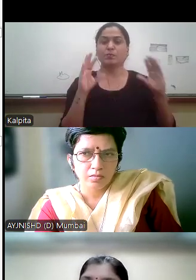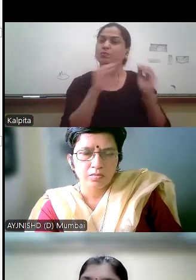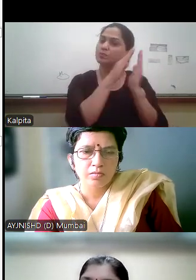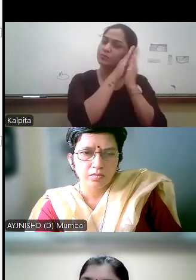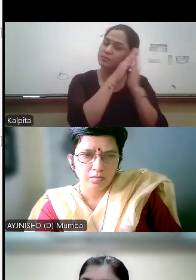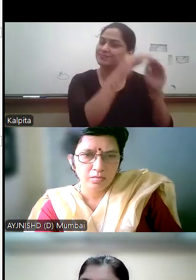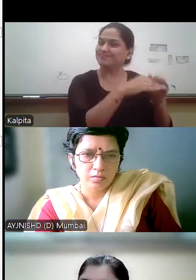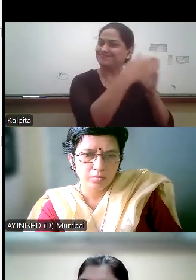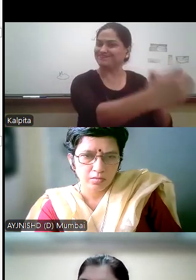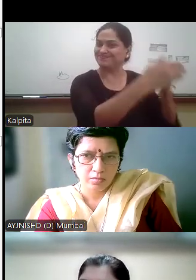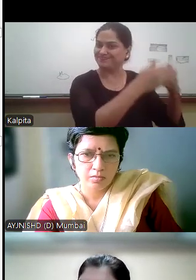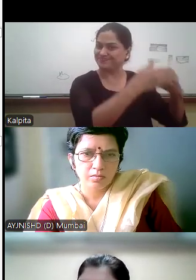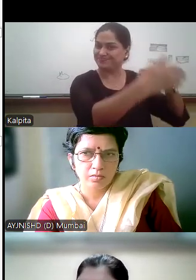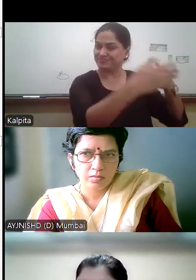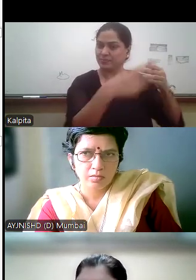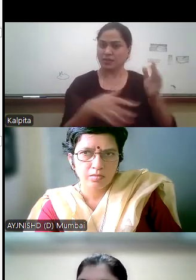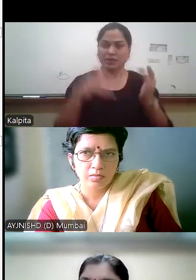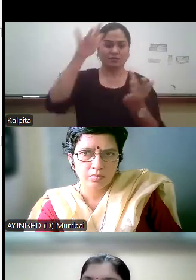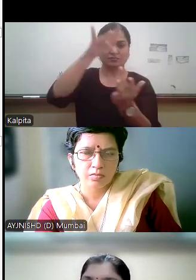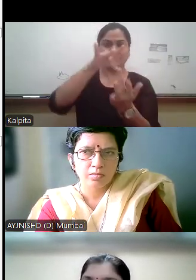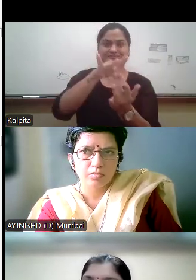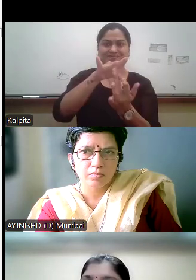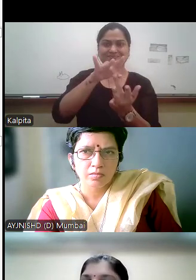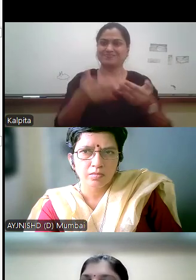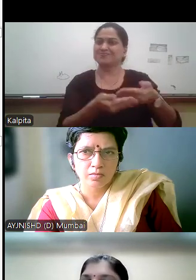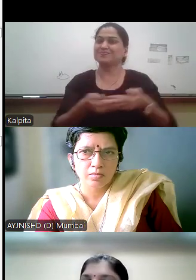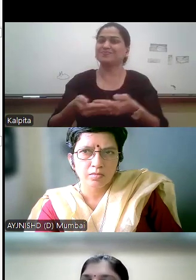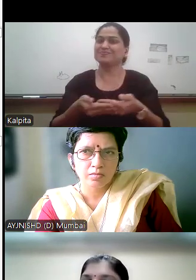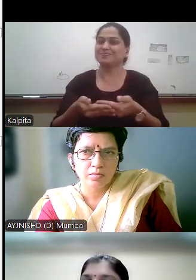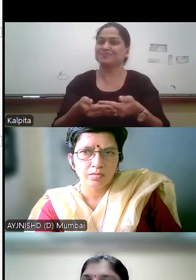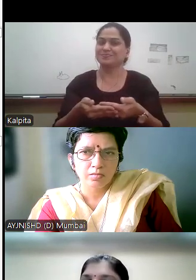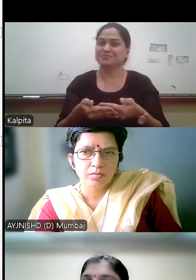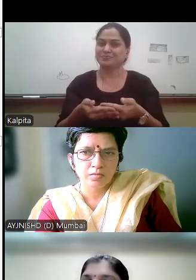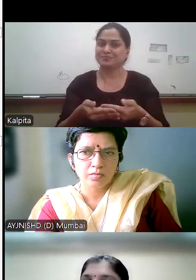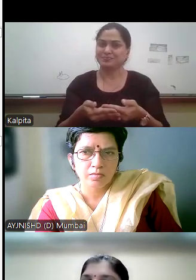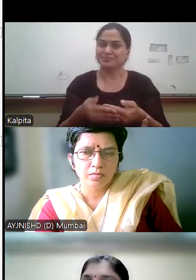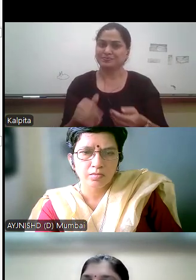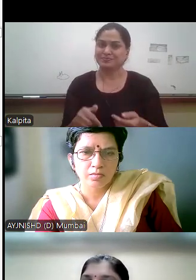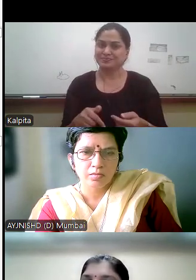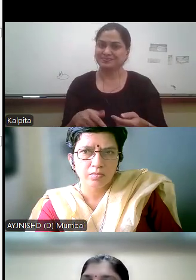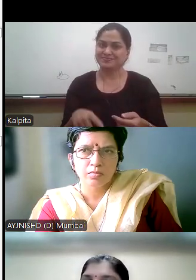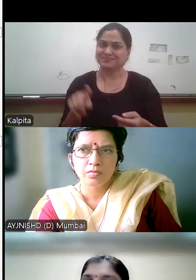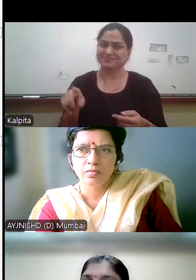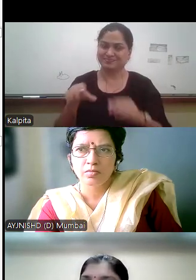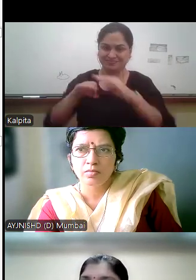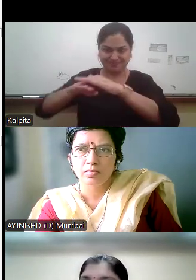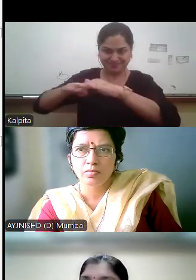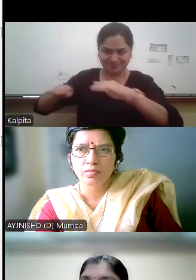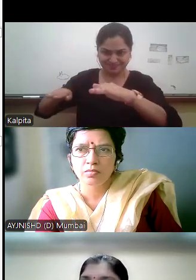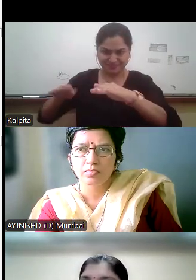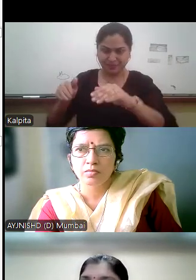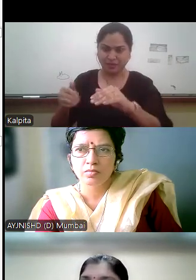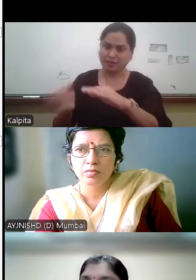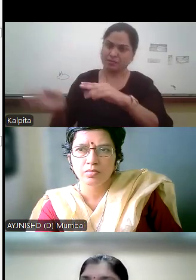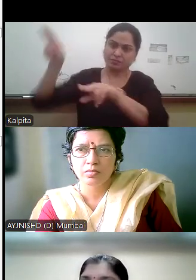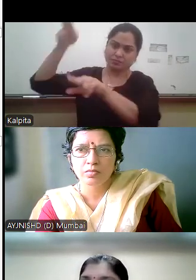in the center, and then it will bring the hands forward. They can Polling. keep the pillow Wait. in We prone have to do it. position like a We have bolster. to do right